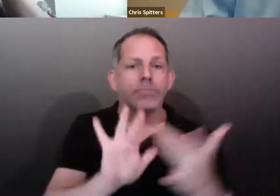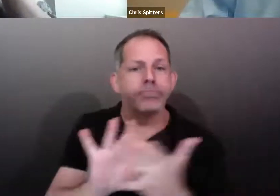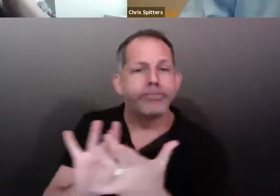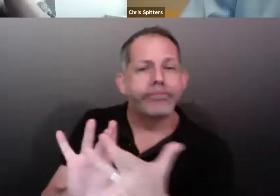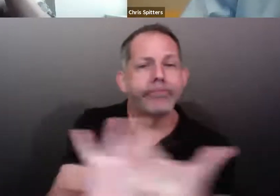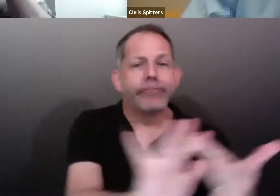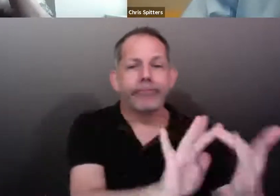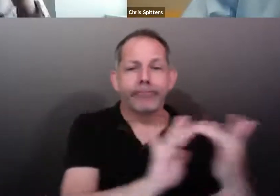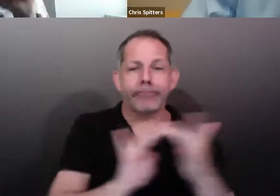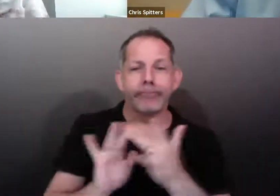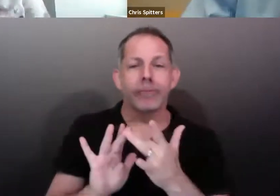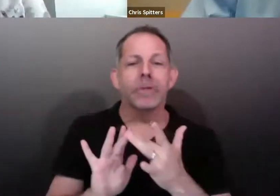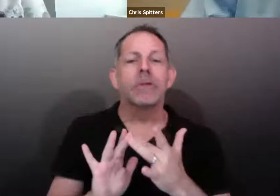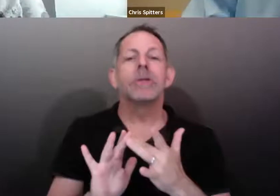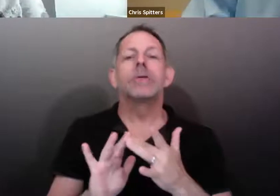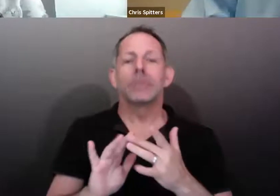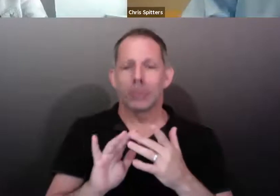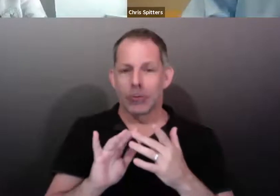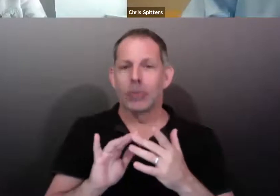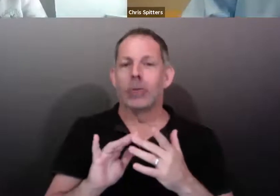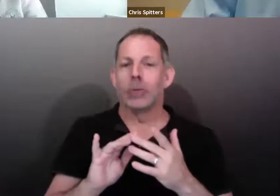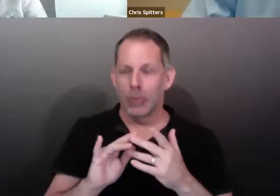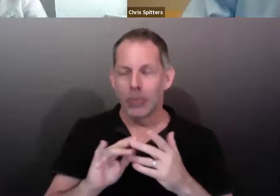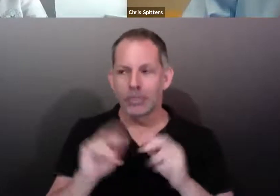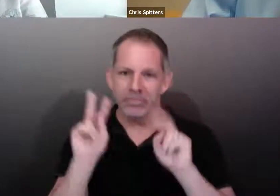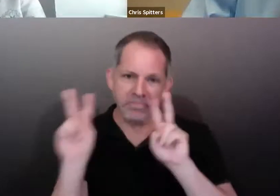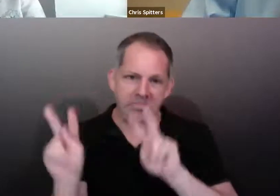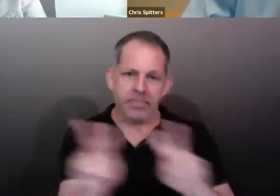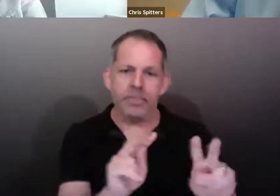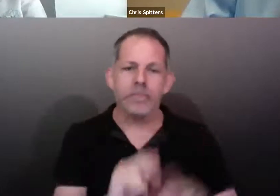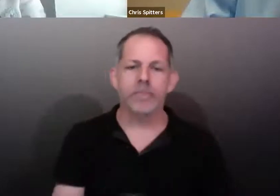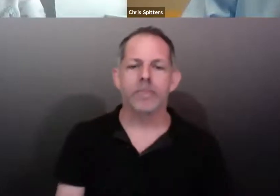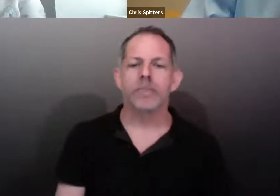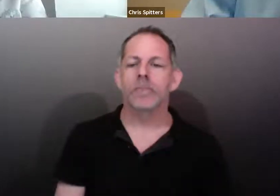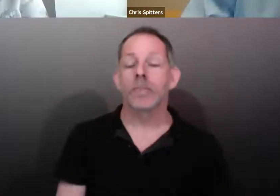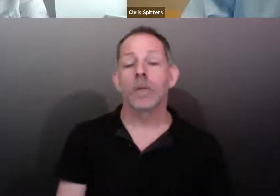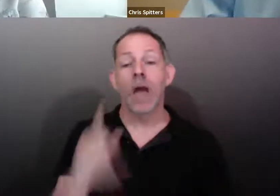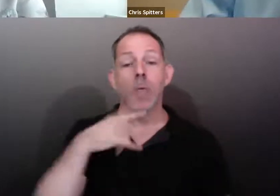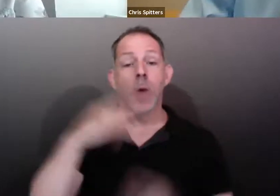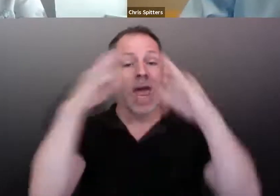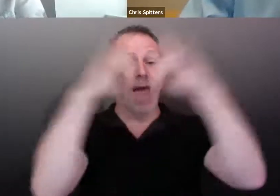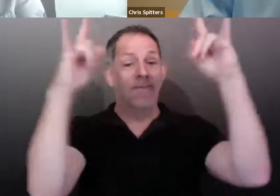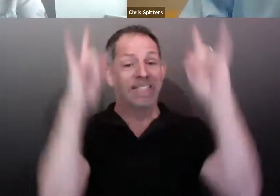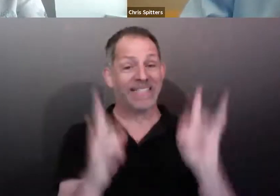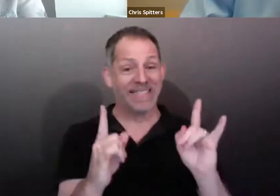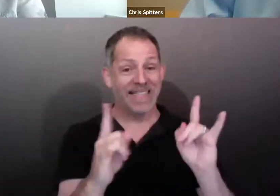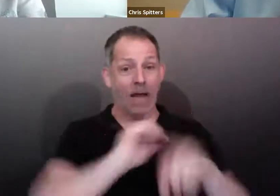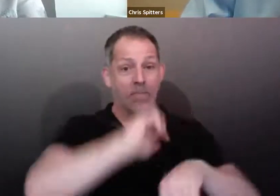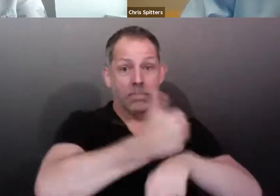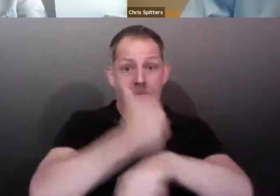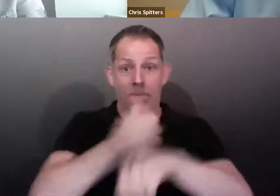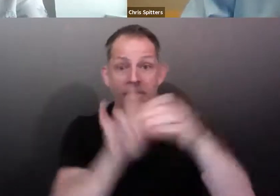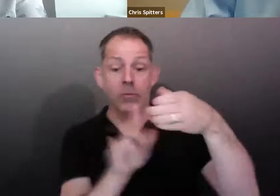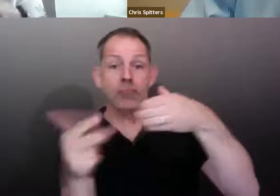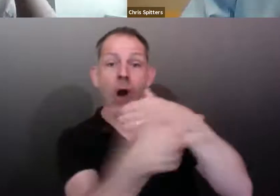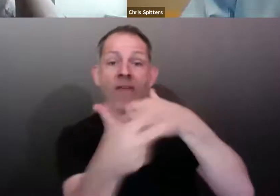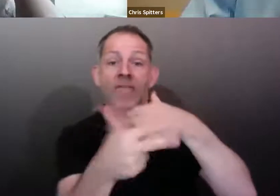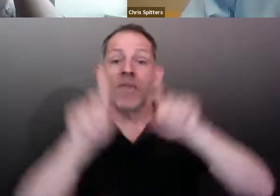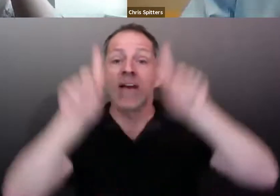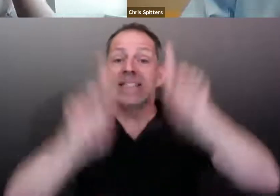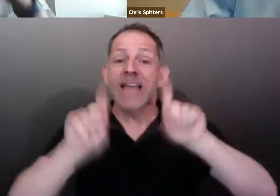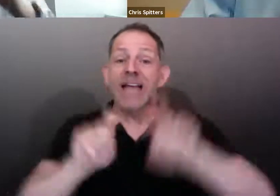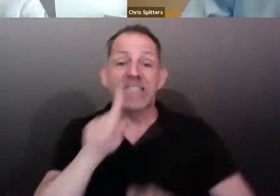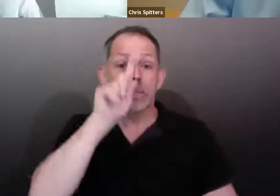COVID-19 testing at our drive-through sites is now available to anyone, and this does include those needing